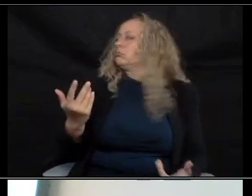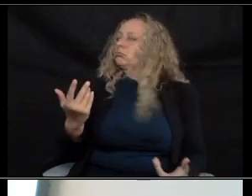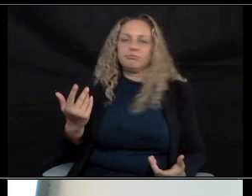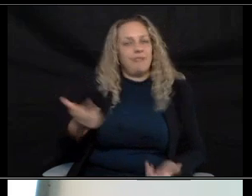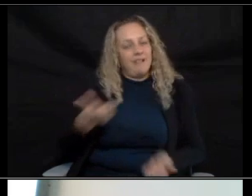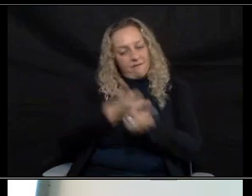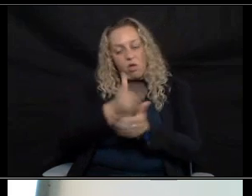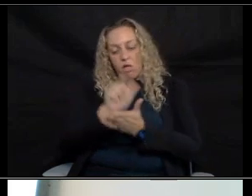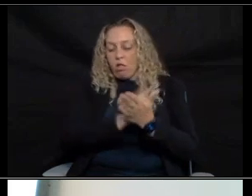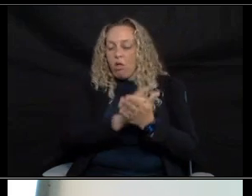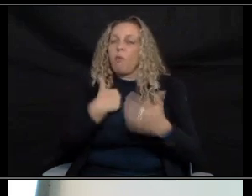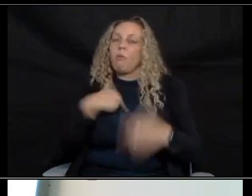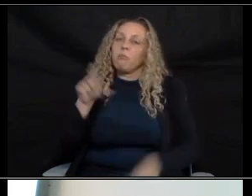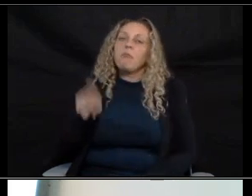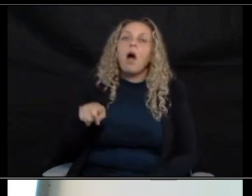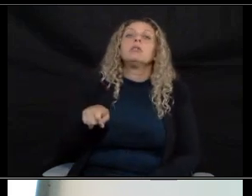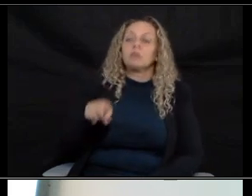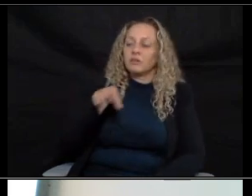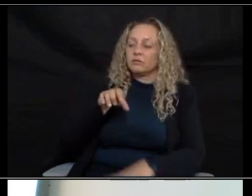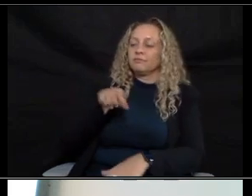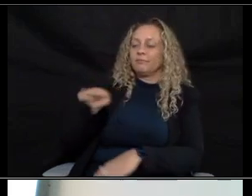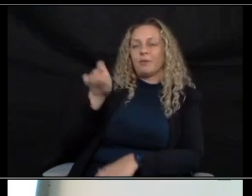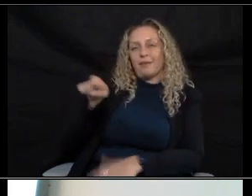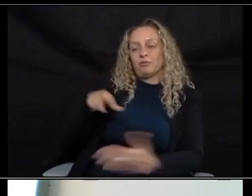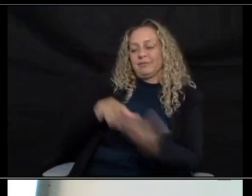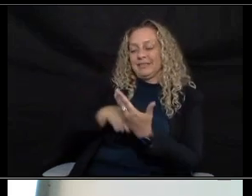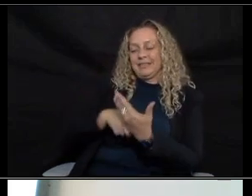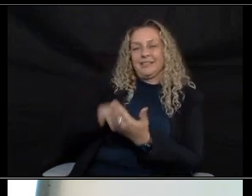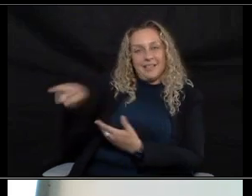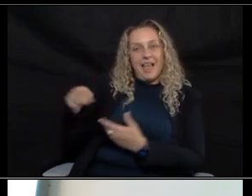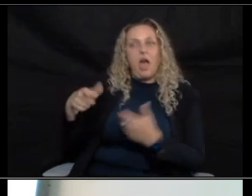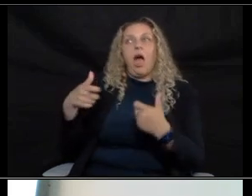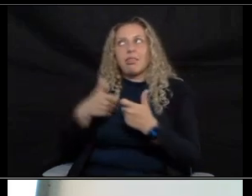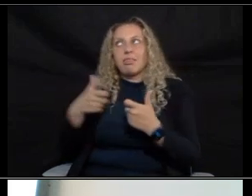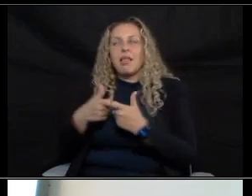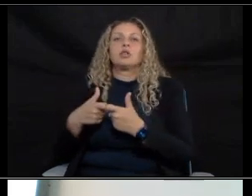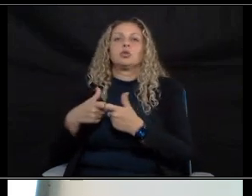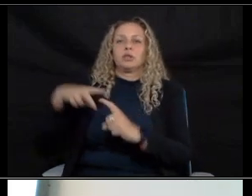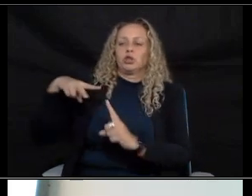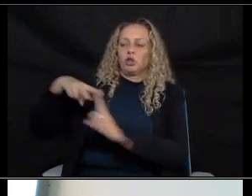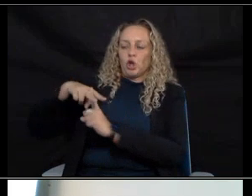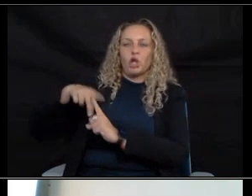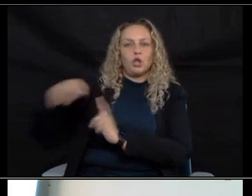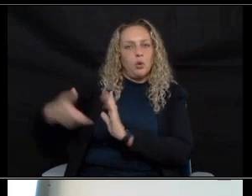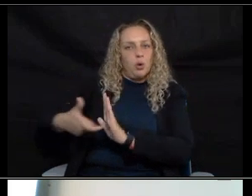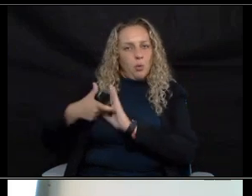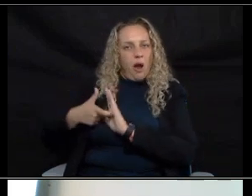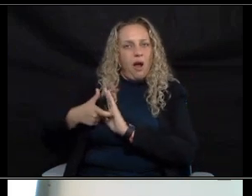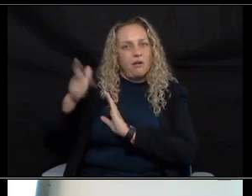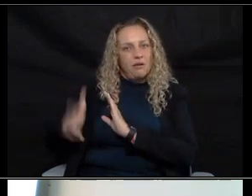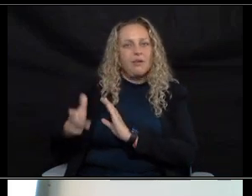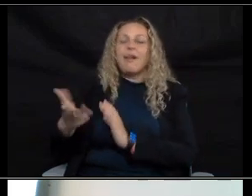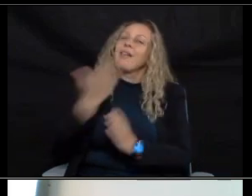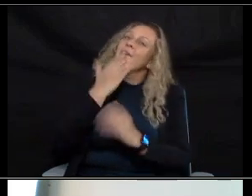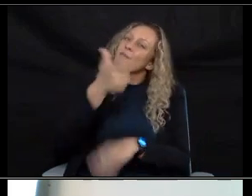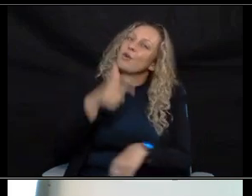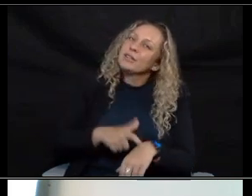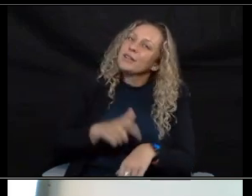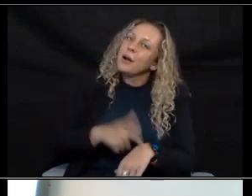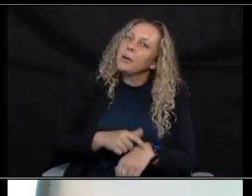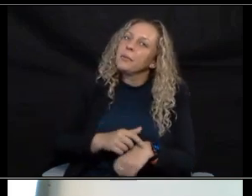law ourselves by enforcing the electric car charger space requirements. Thank you for your time.